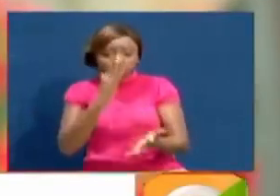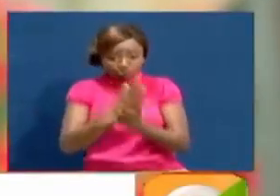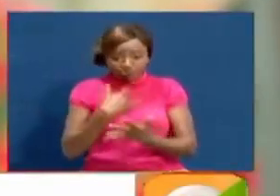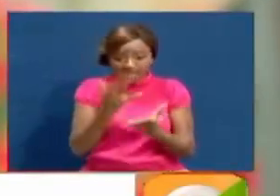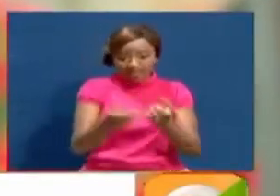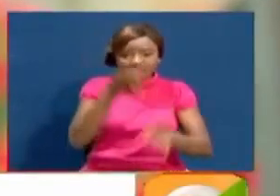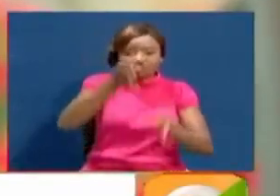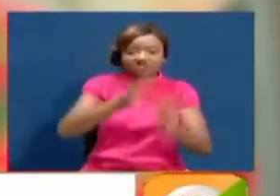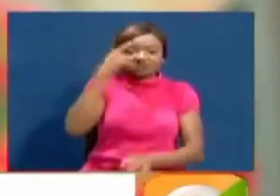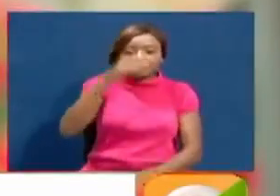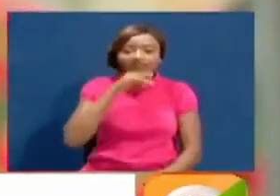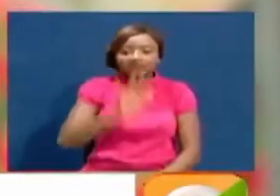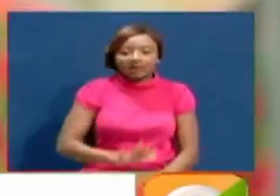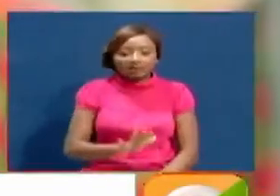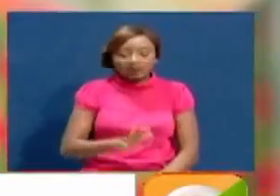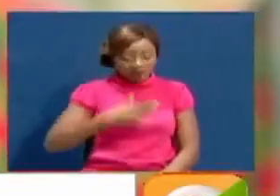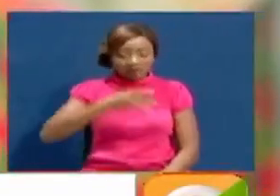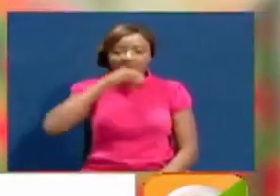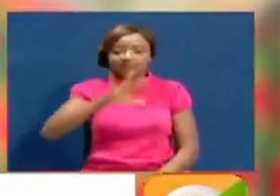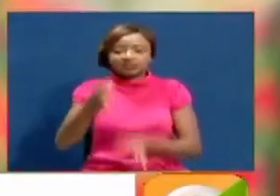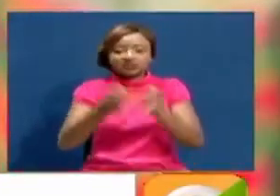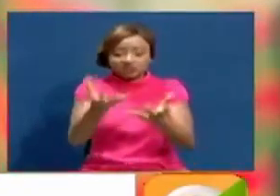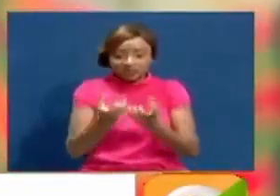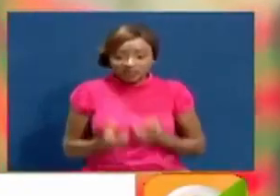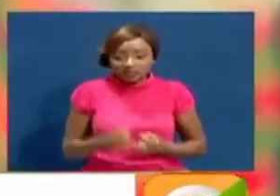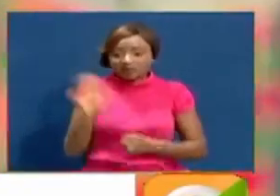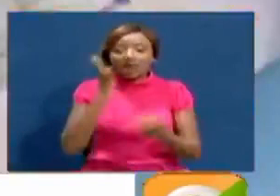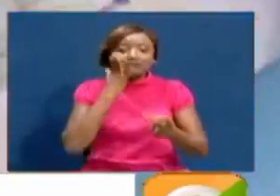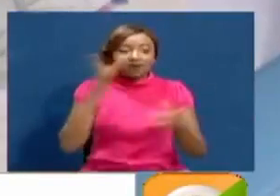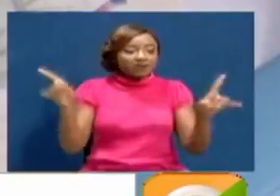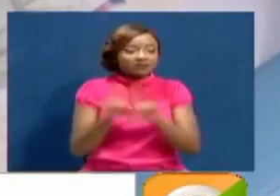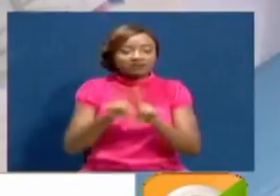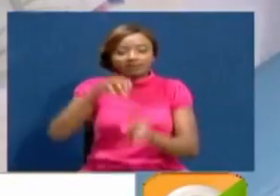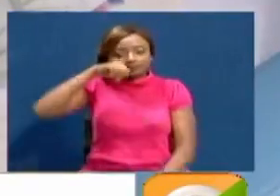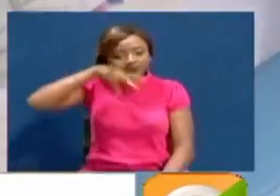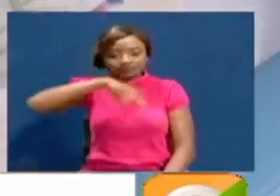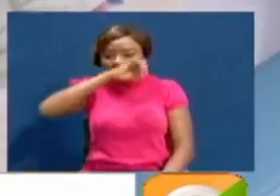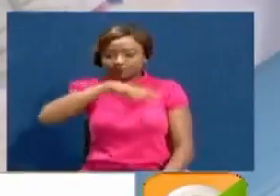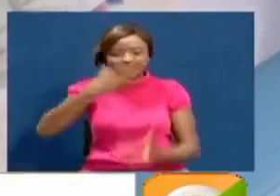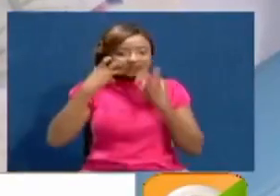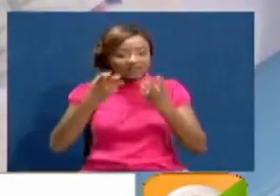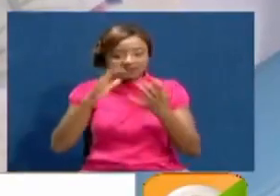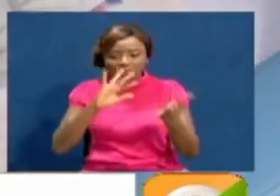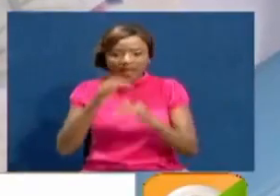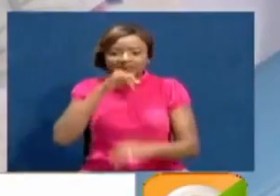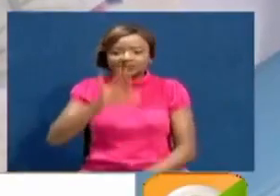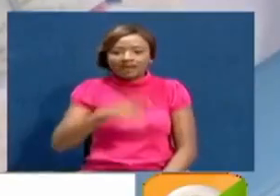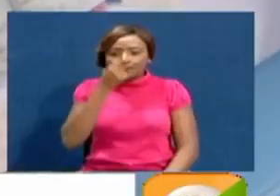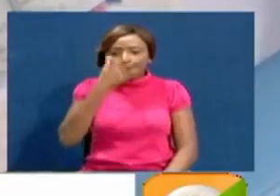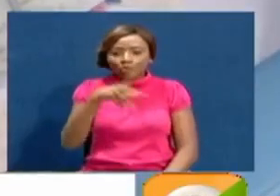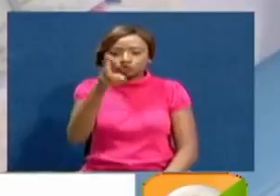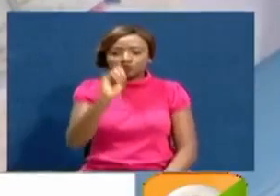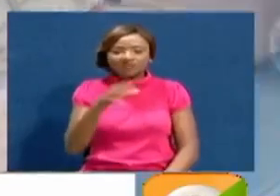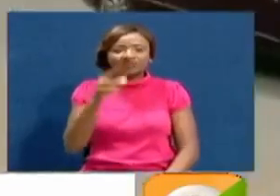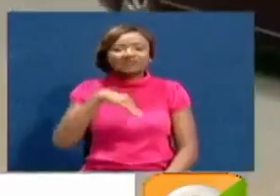wangu. Haki ya mtoto wangu ndio nahitaji. His mother too is yet to come to terms with the untimely death of her